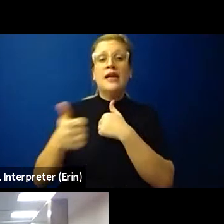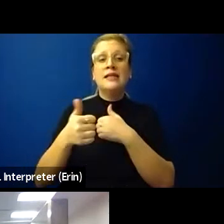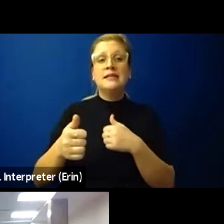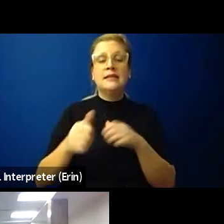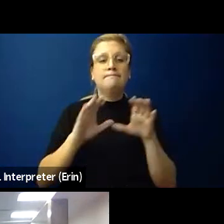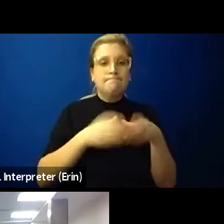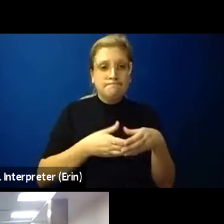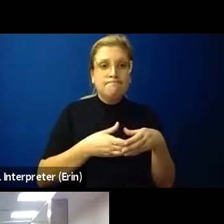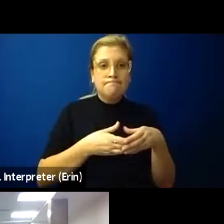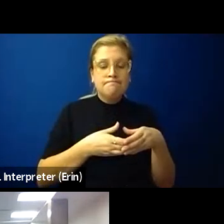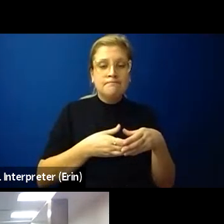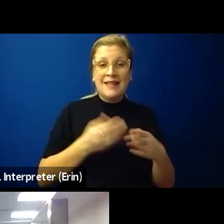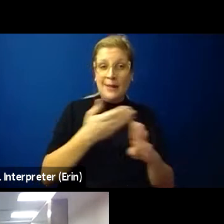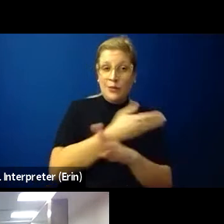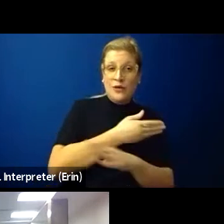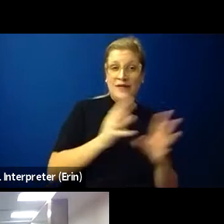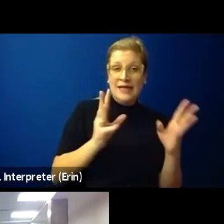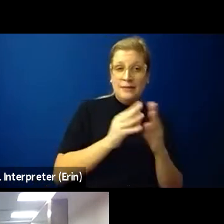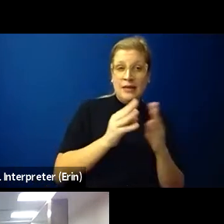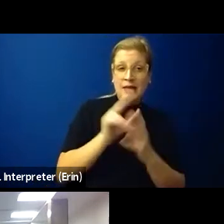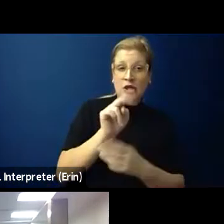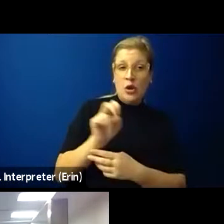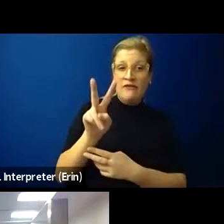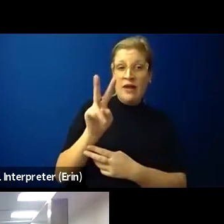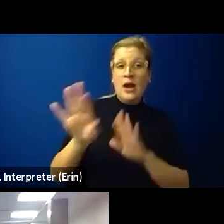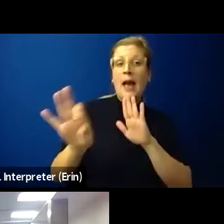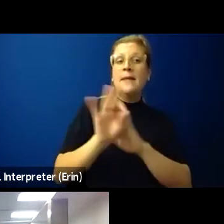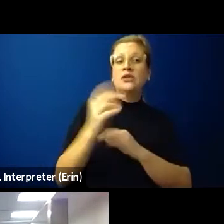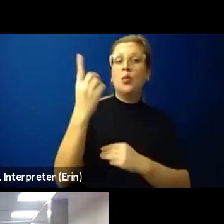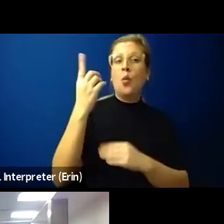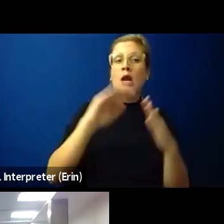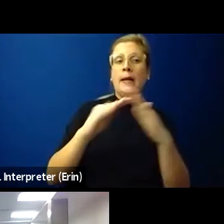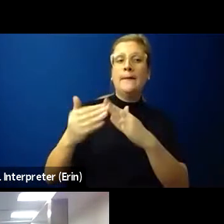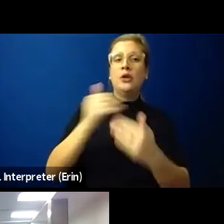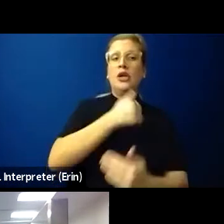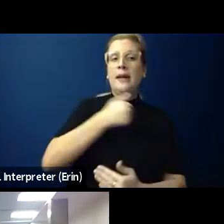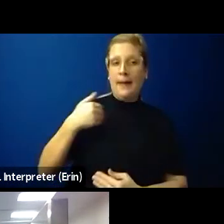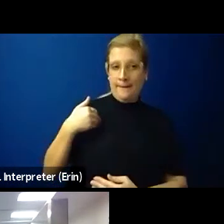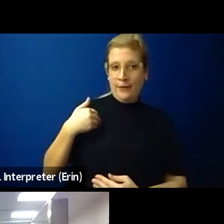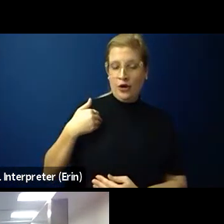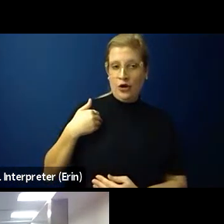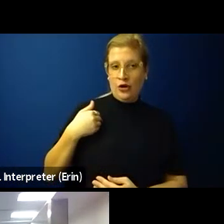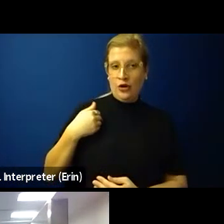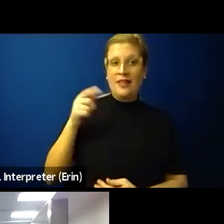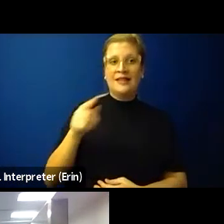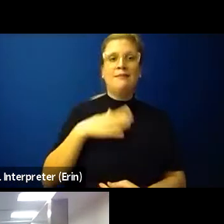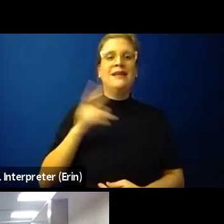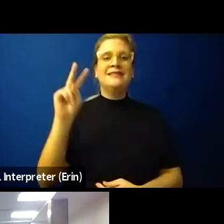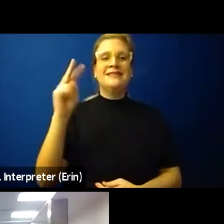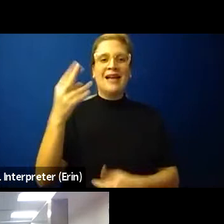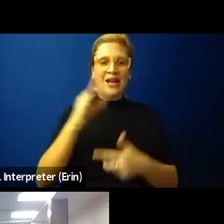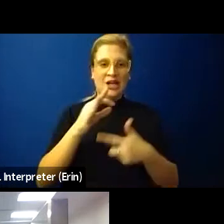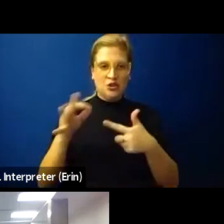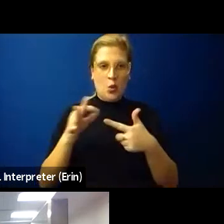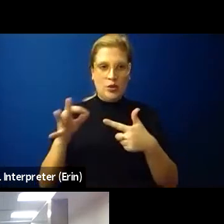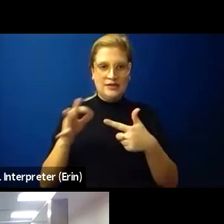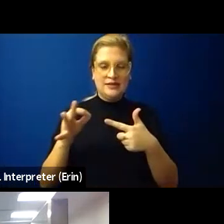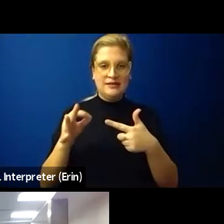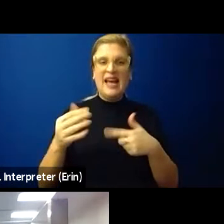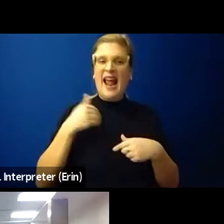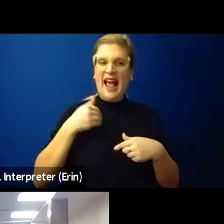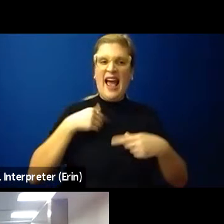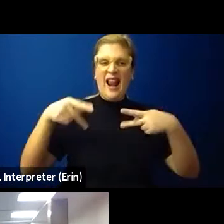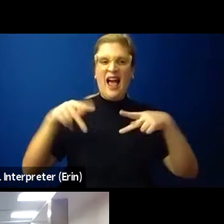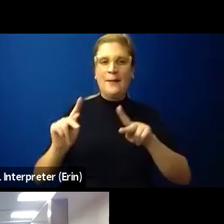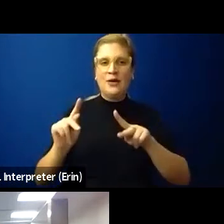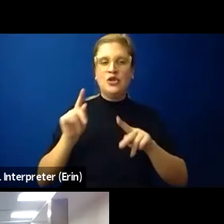the previous meeting in November, I selected 1 committee member. And so this is my second choice, and I did have an opportunity